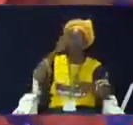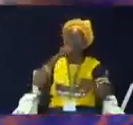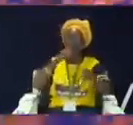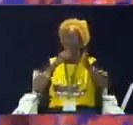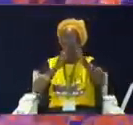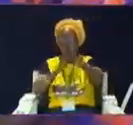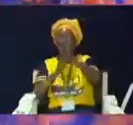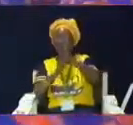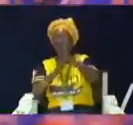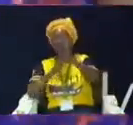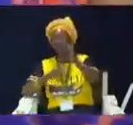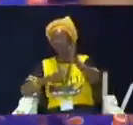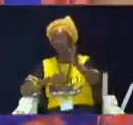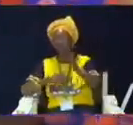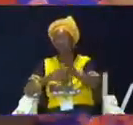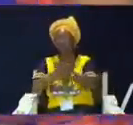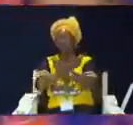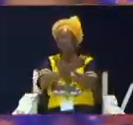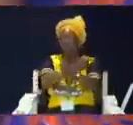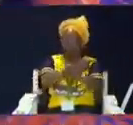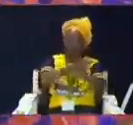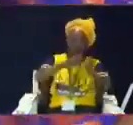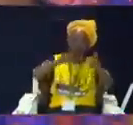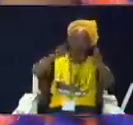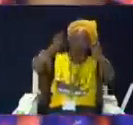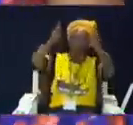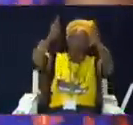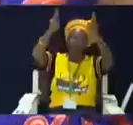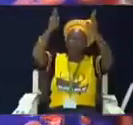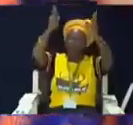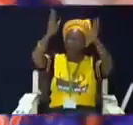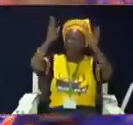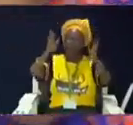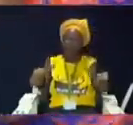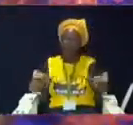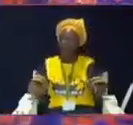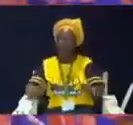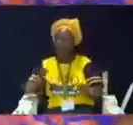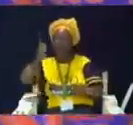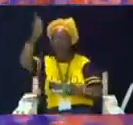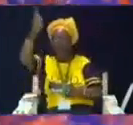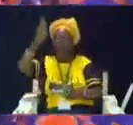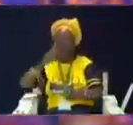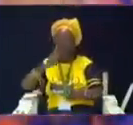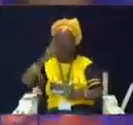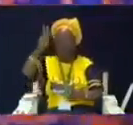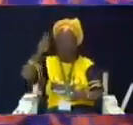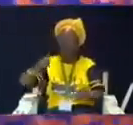Ah!